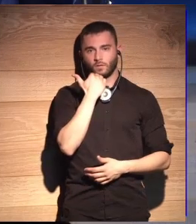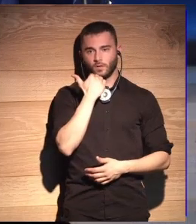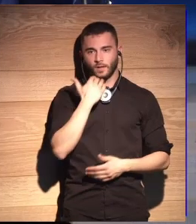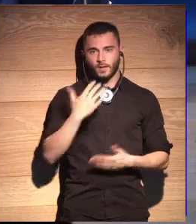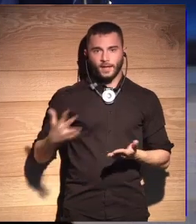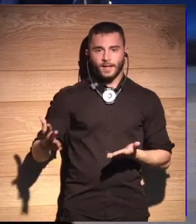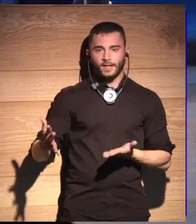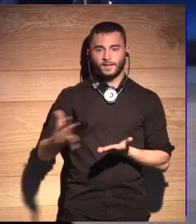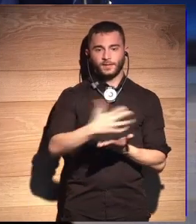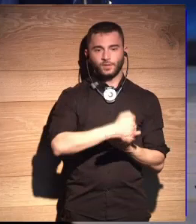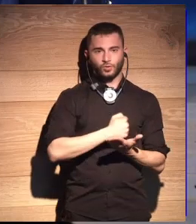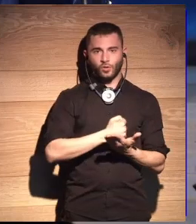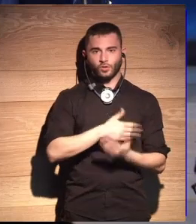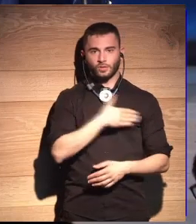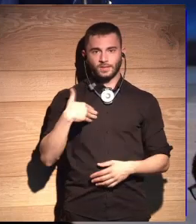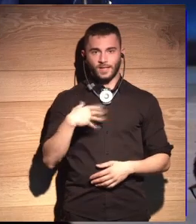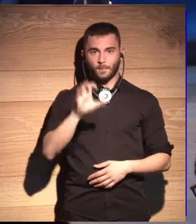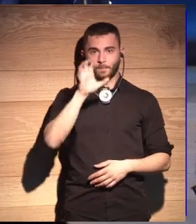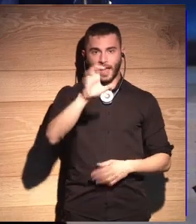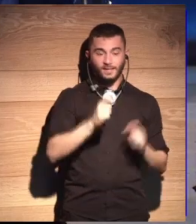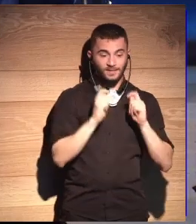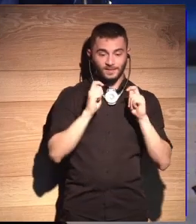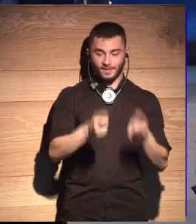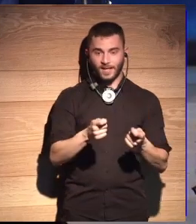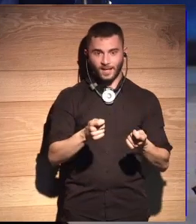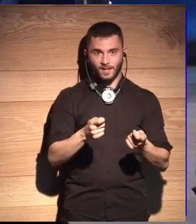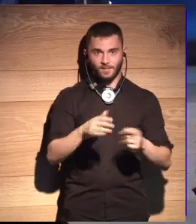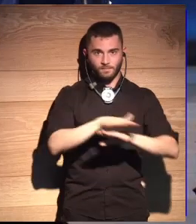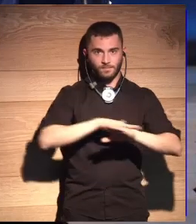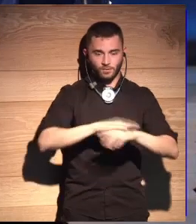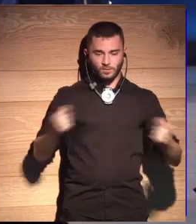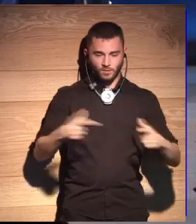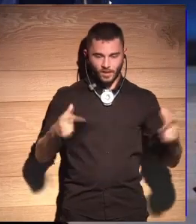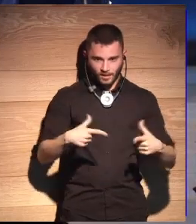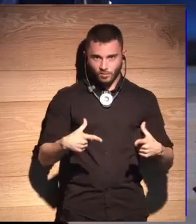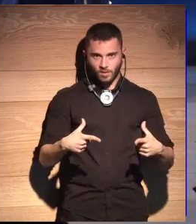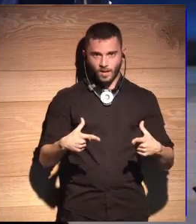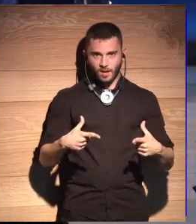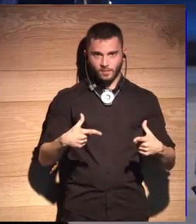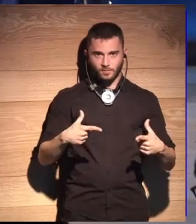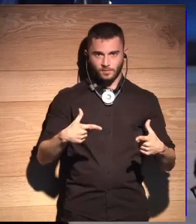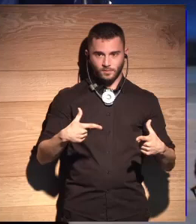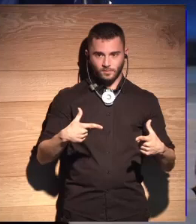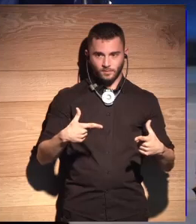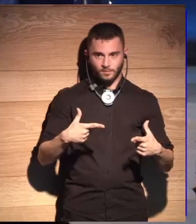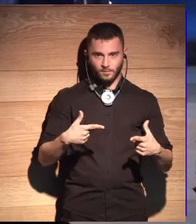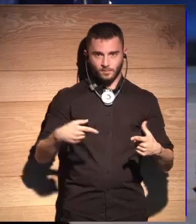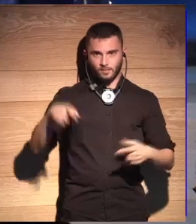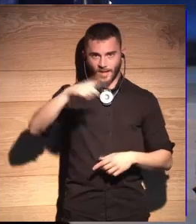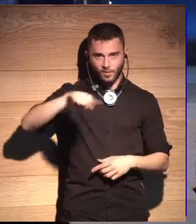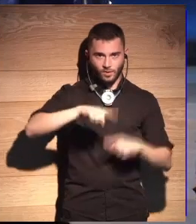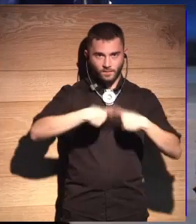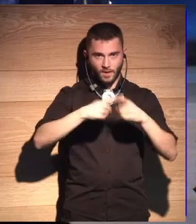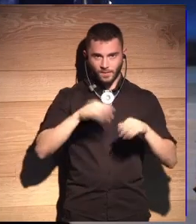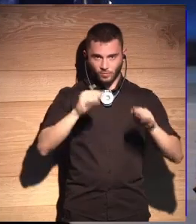provide certain basic forms of social security when it matters to them and their families and their children, when it hits